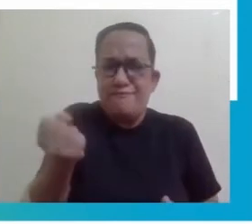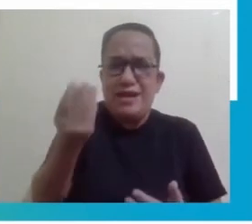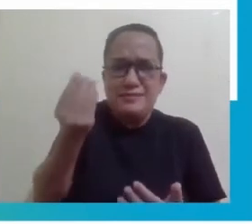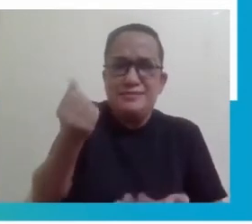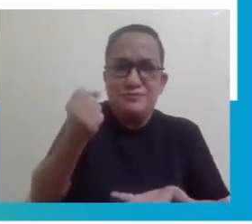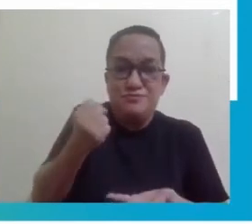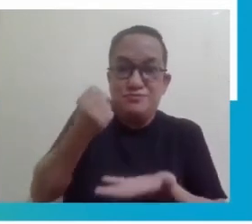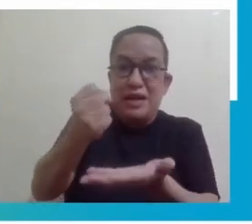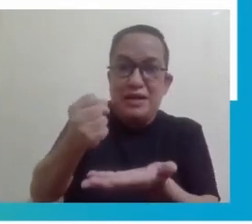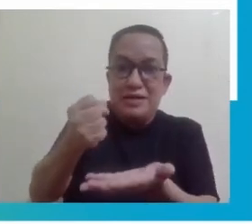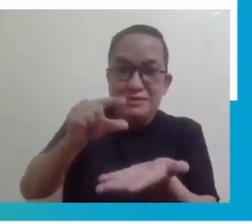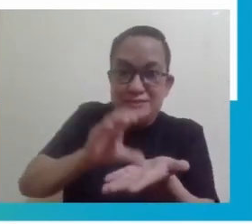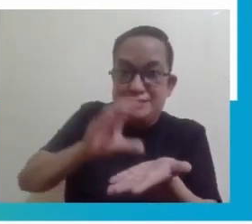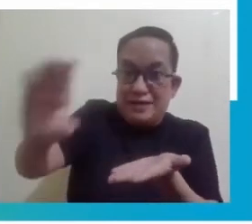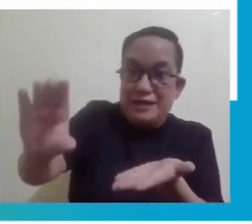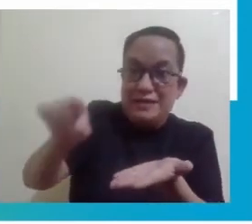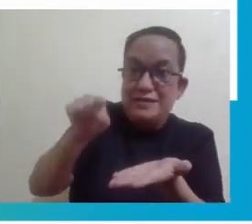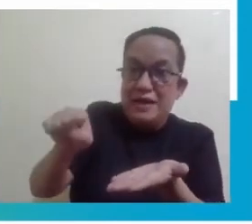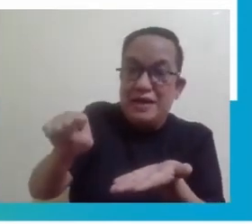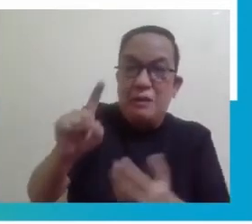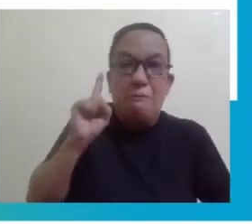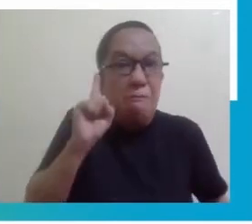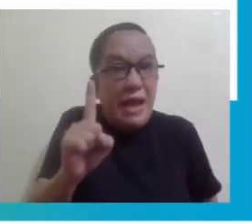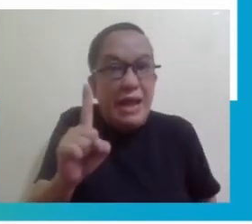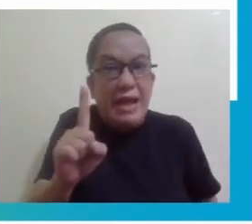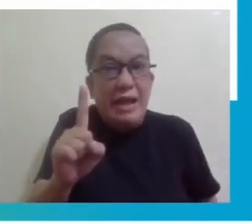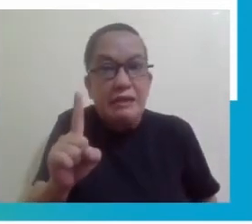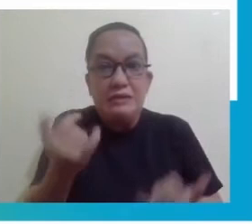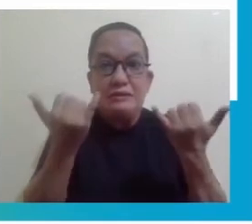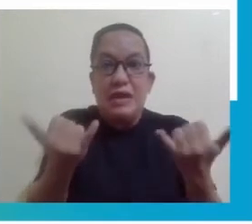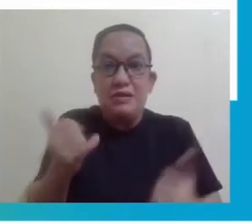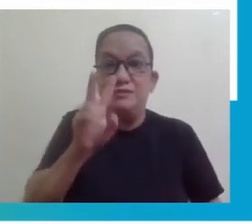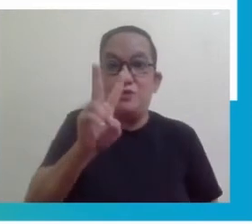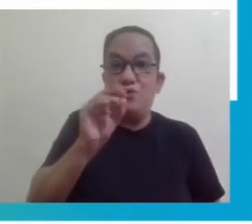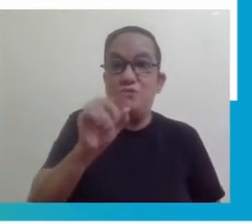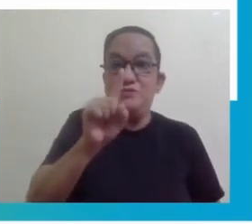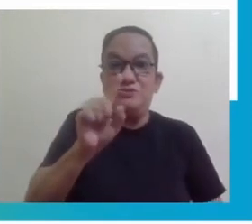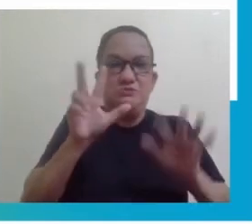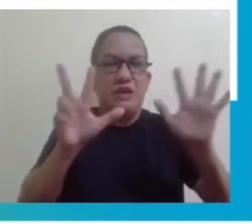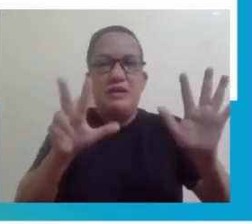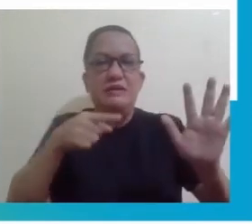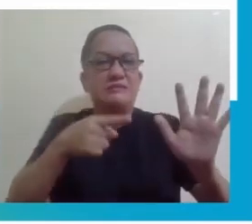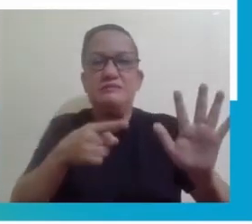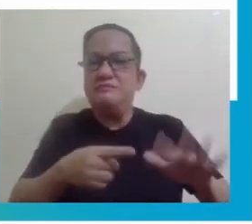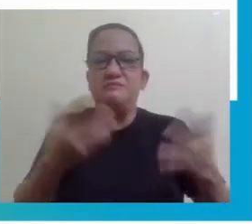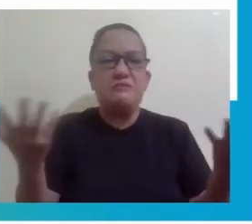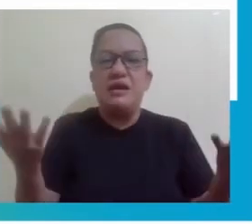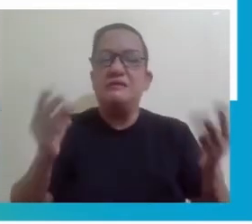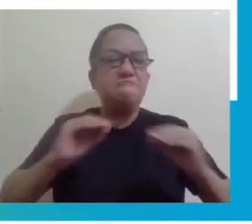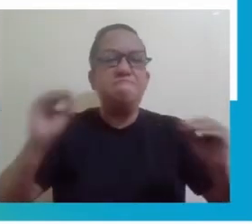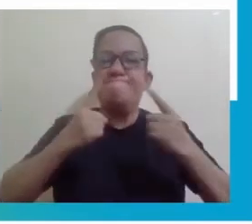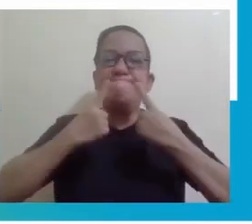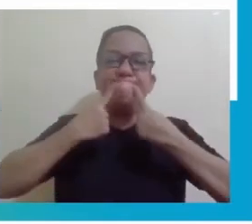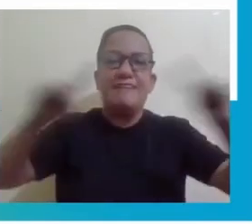people. But this 2018 MOU was never implemented. Even now, we filed a second complaint. The MOU